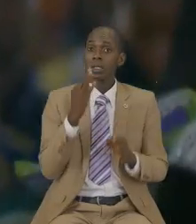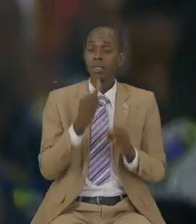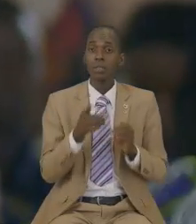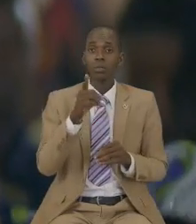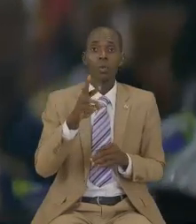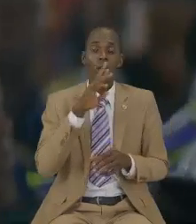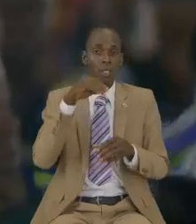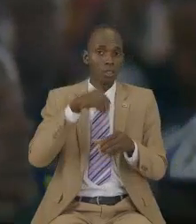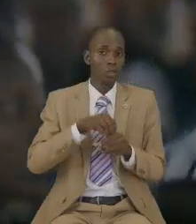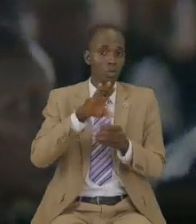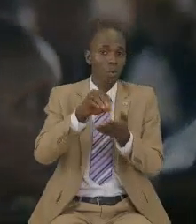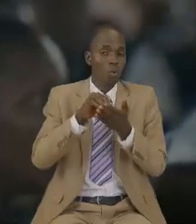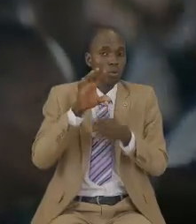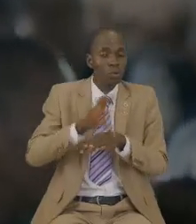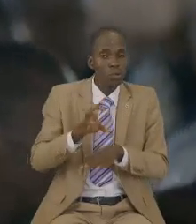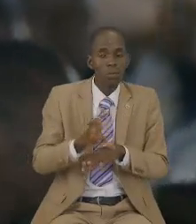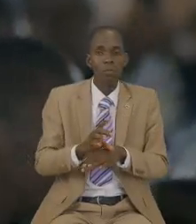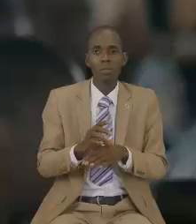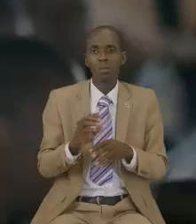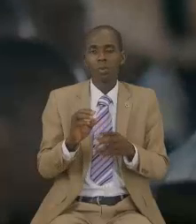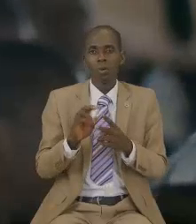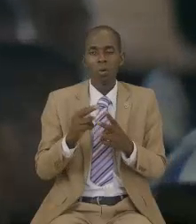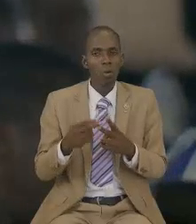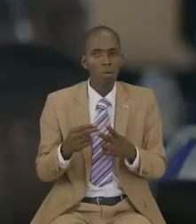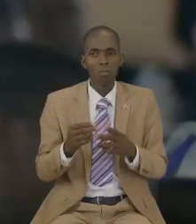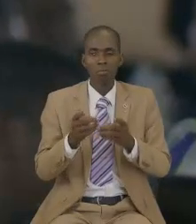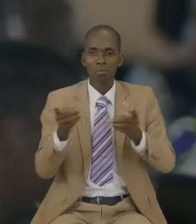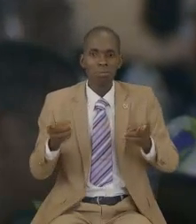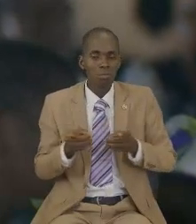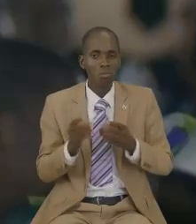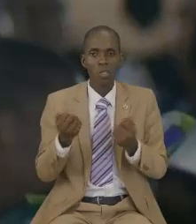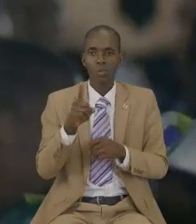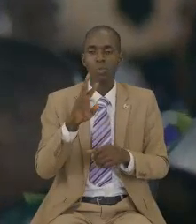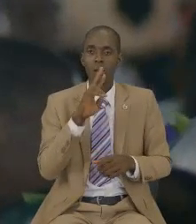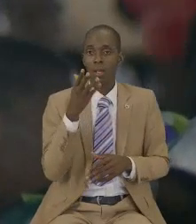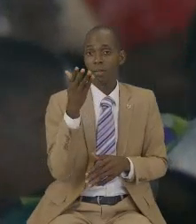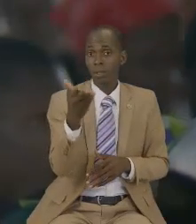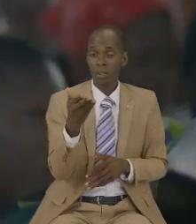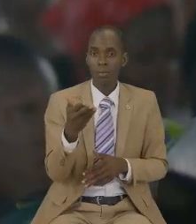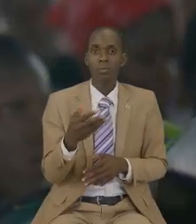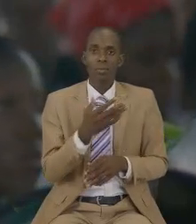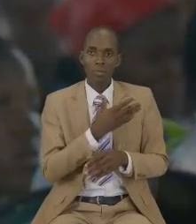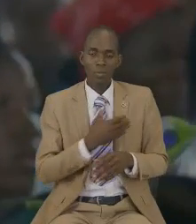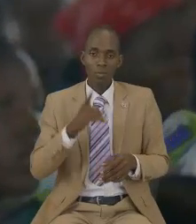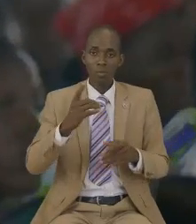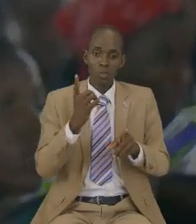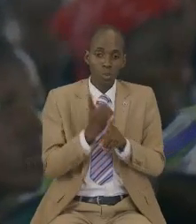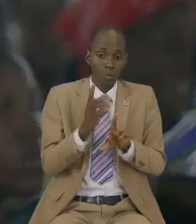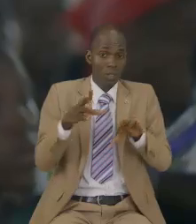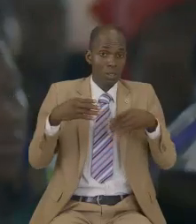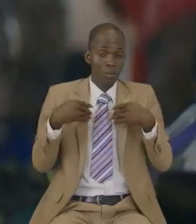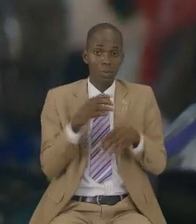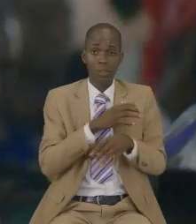do same to you. Please, those of you who are watching online and you've just surrendered your life